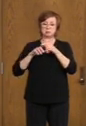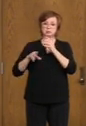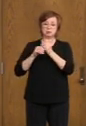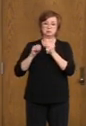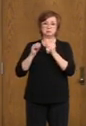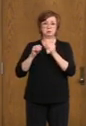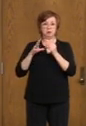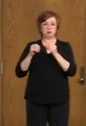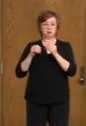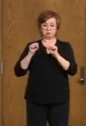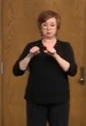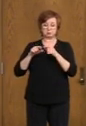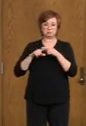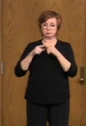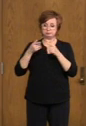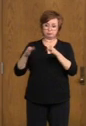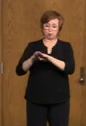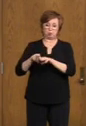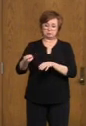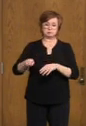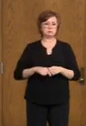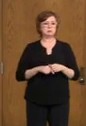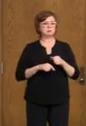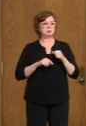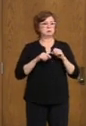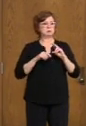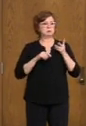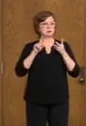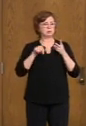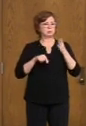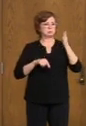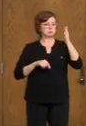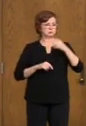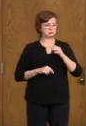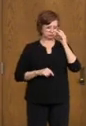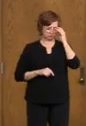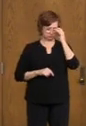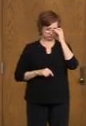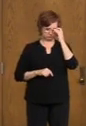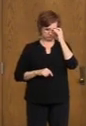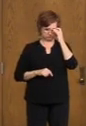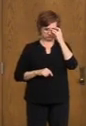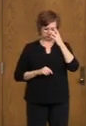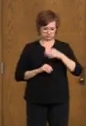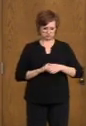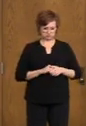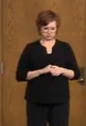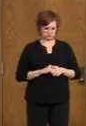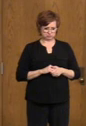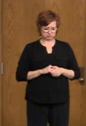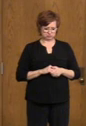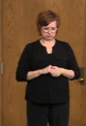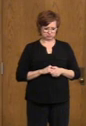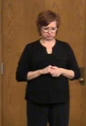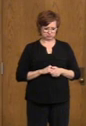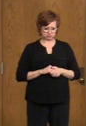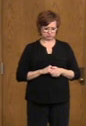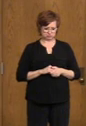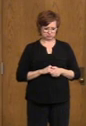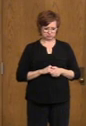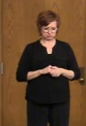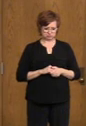including closure. A follow-up question, please. With all due respect, though, Mr. Premier, these establishments are